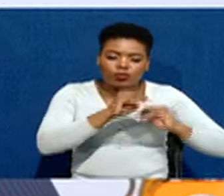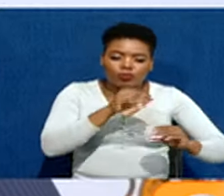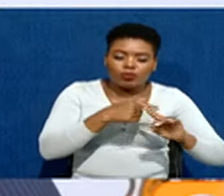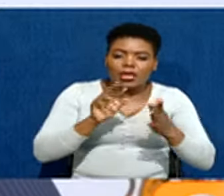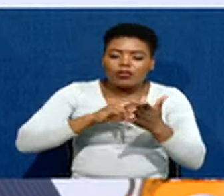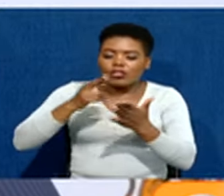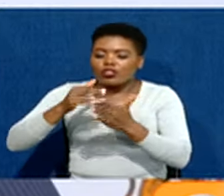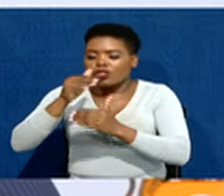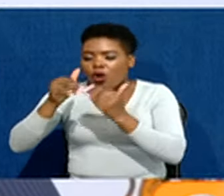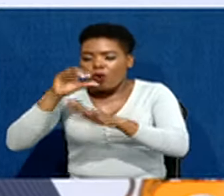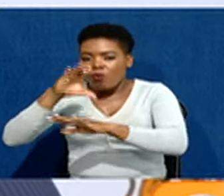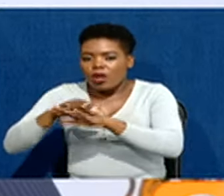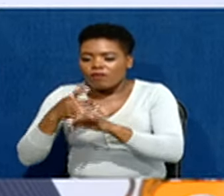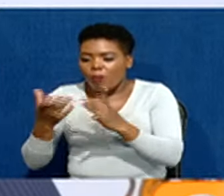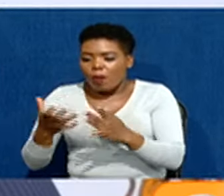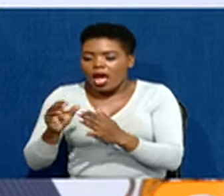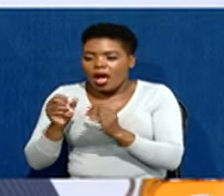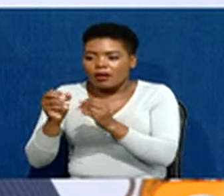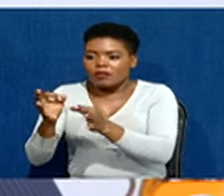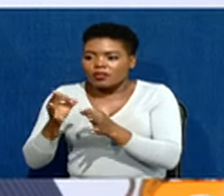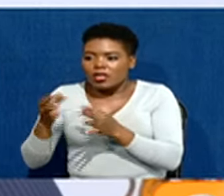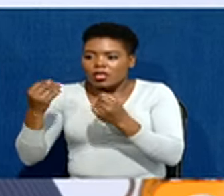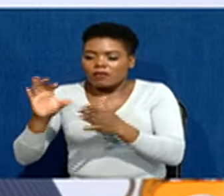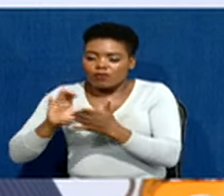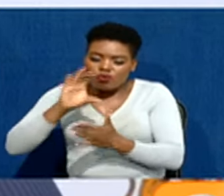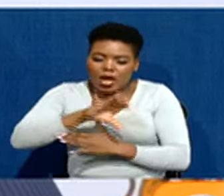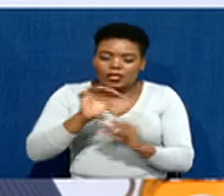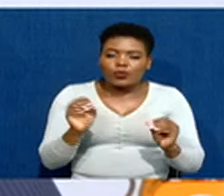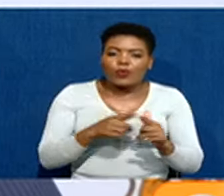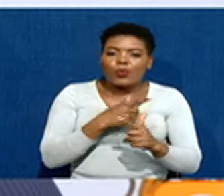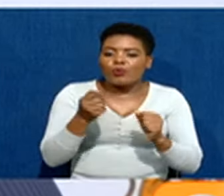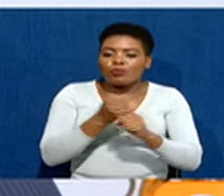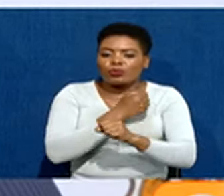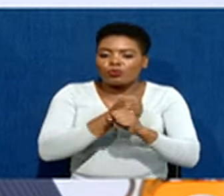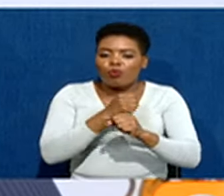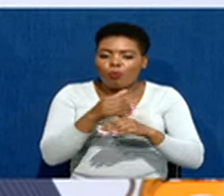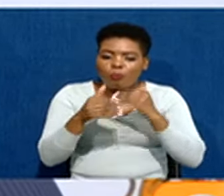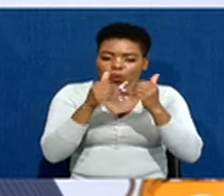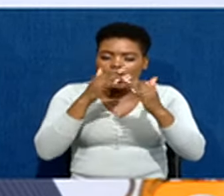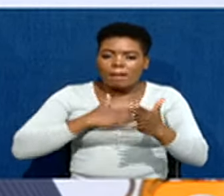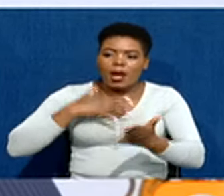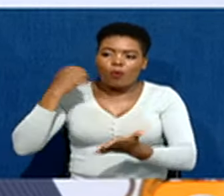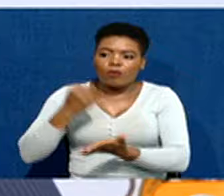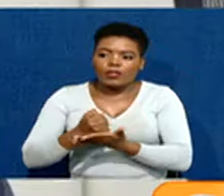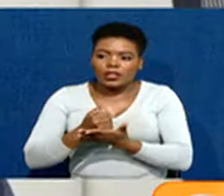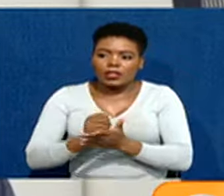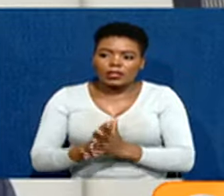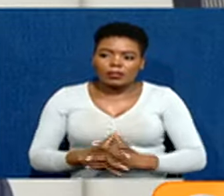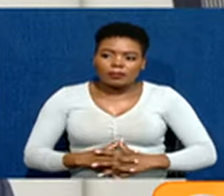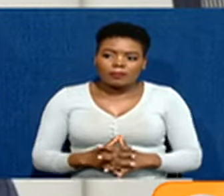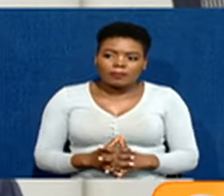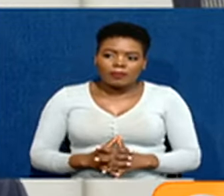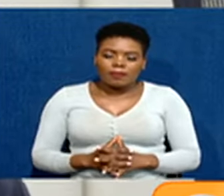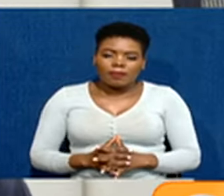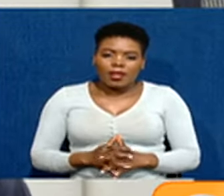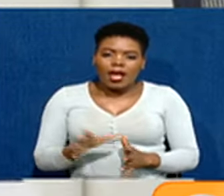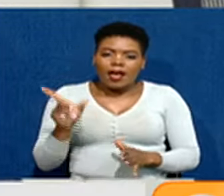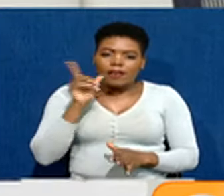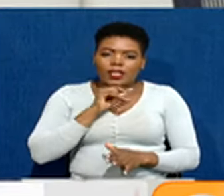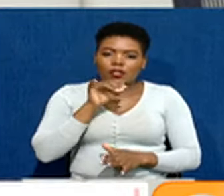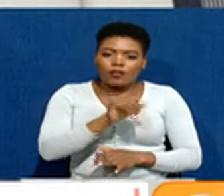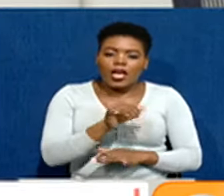you. If we don't get our disbursement, there will be nothing to complete the projects. By conclusion of this